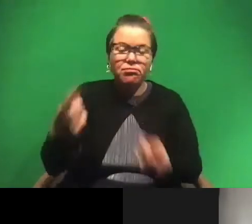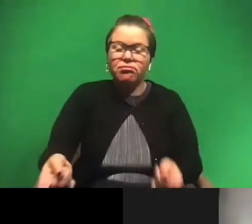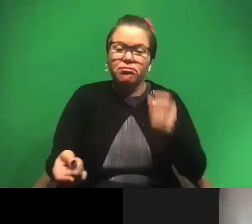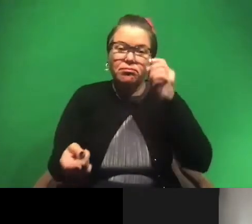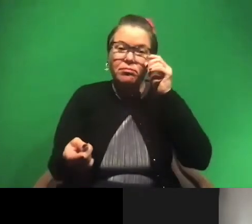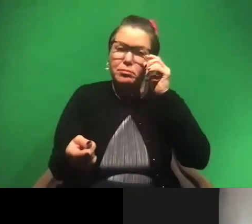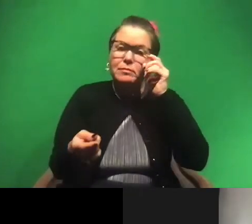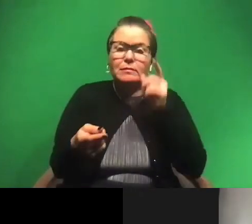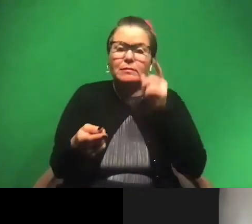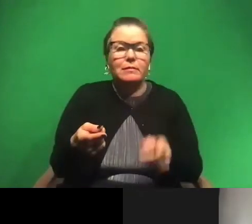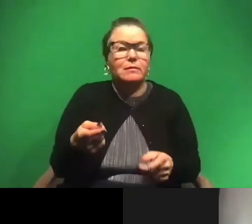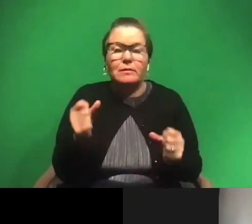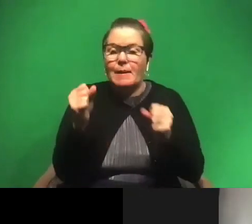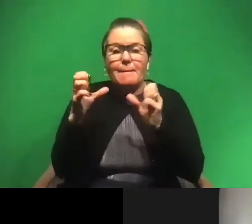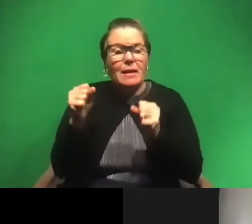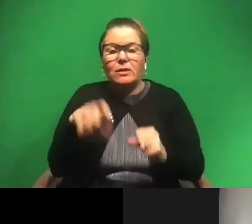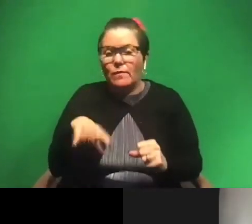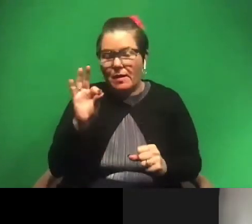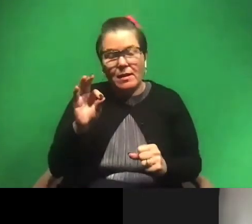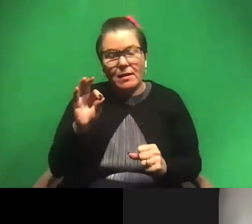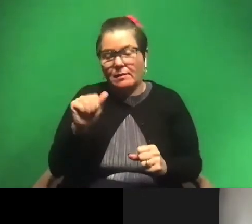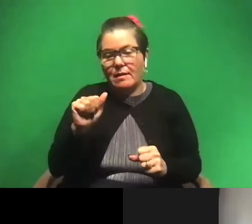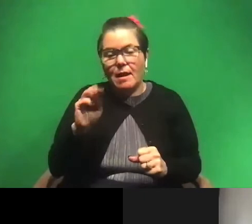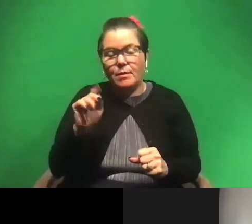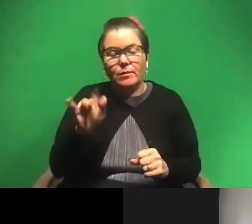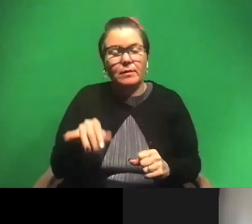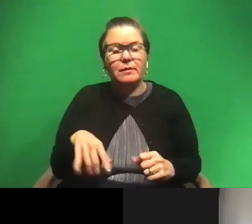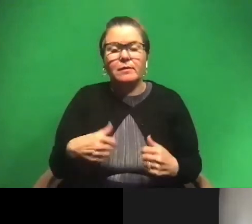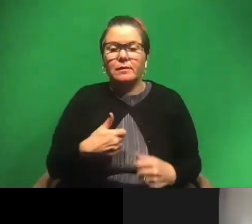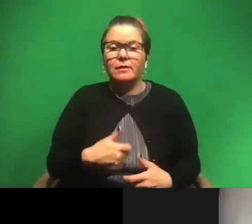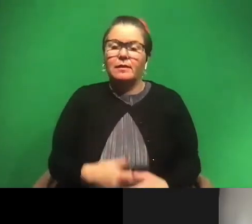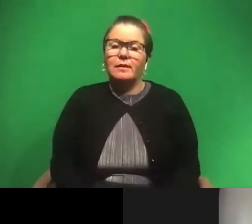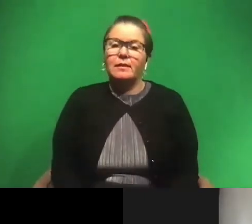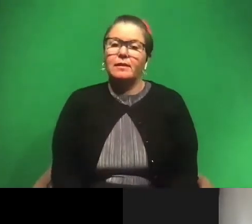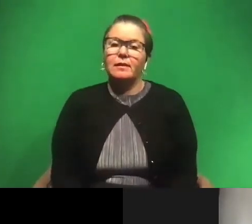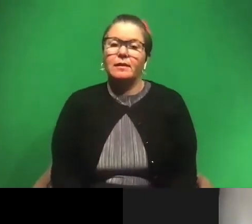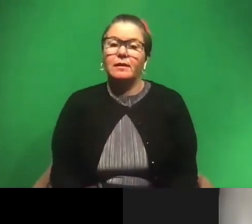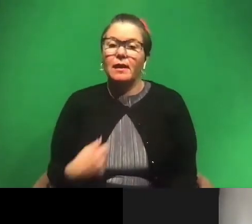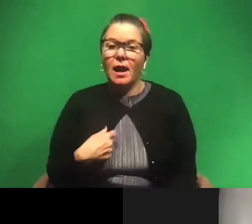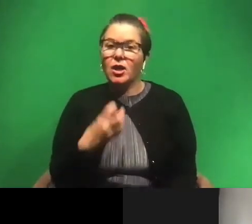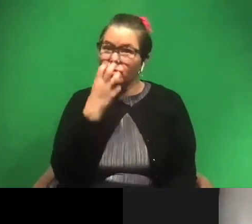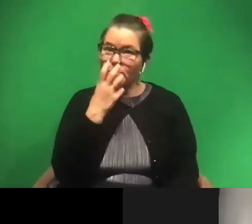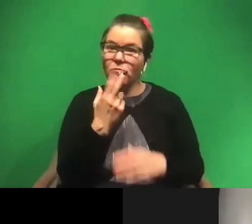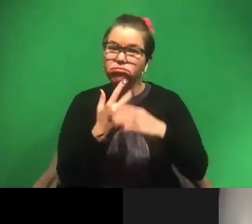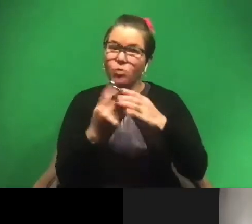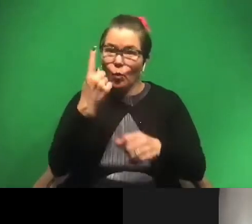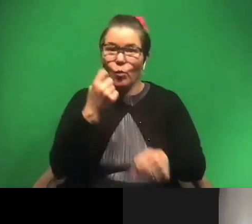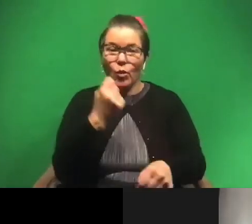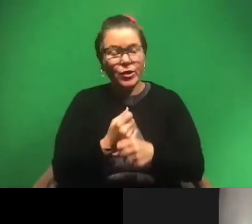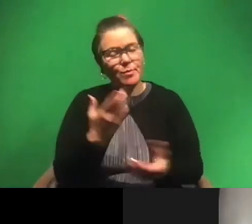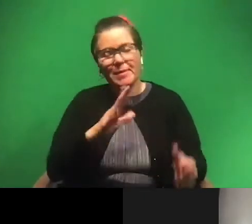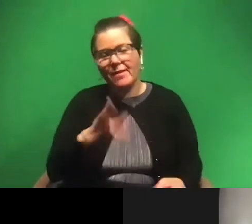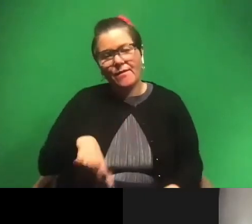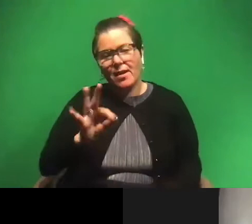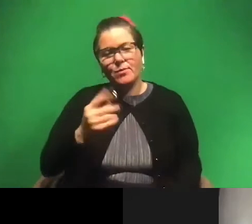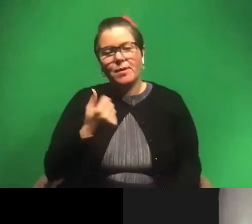really, really amazing at finding abalone. I think I could be scuba diving for a year and probably never find one myself. Like